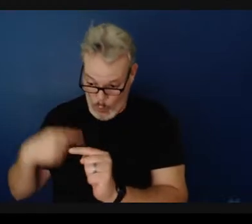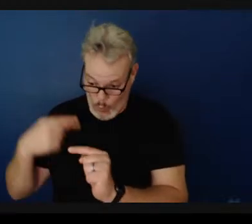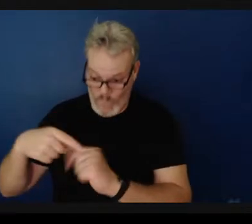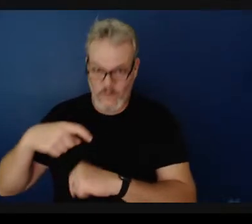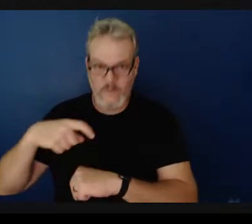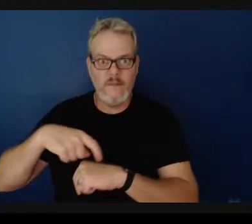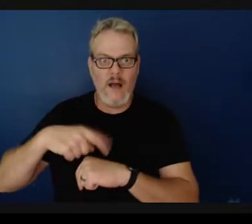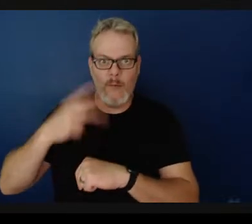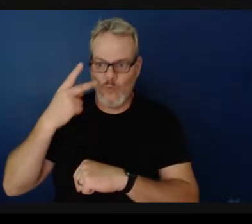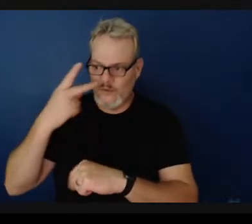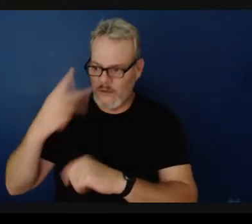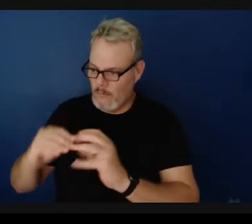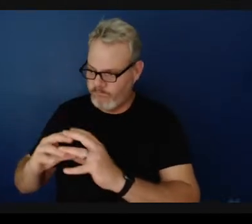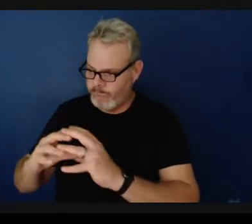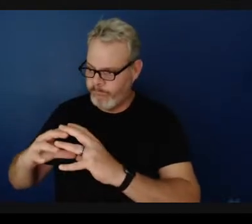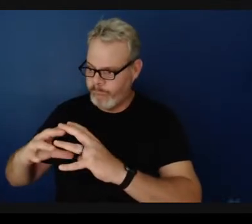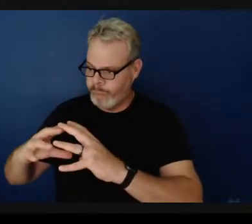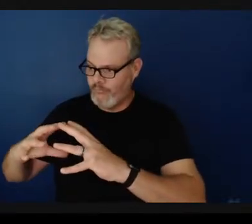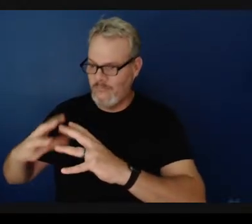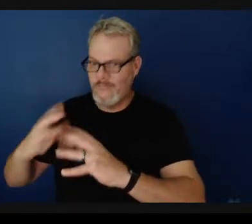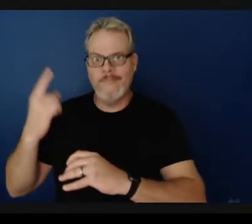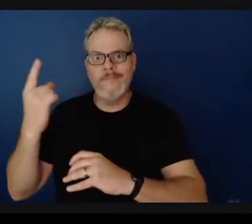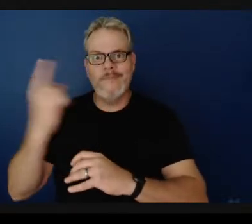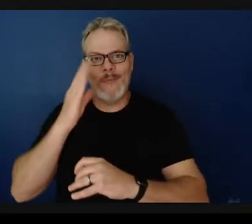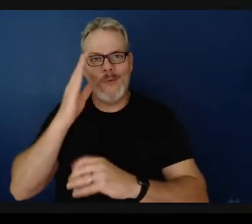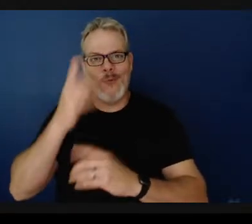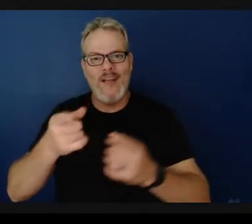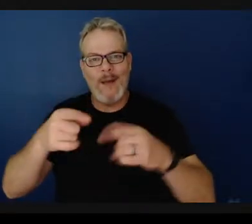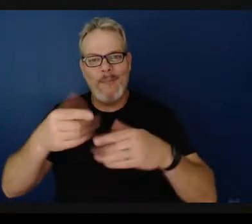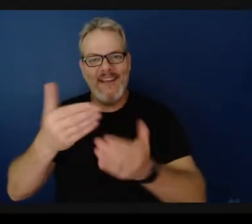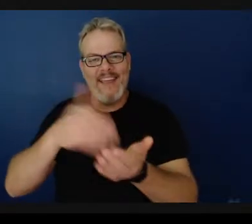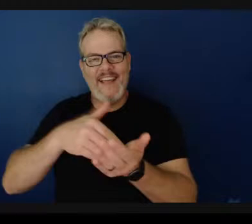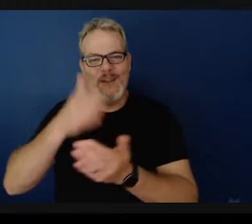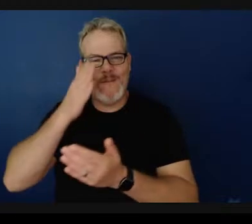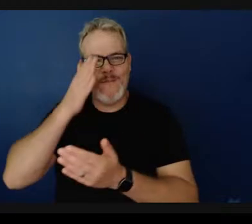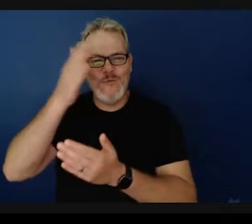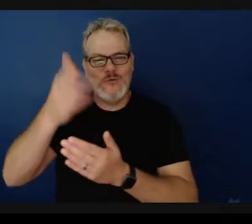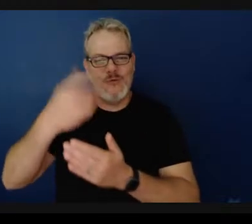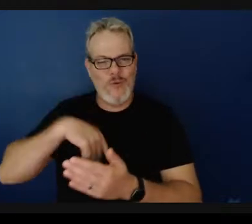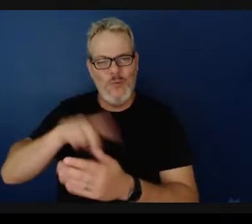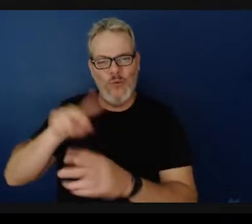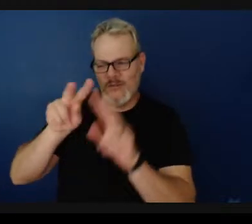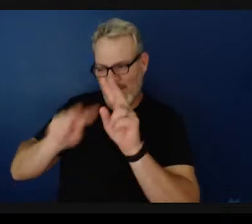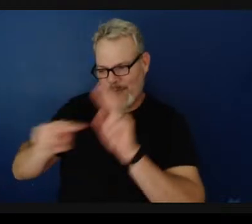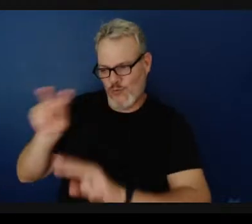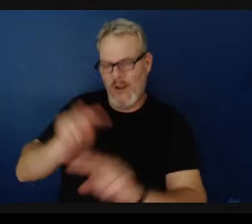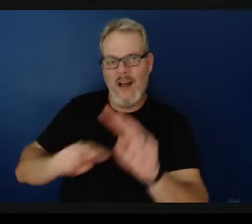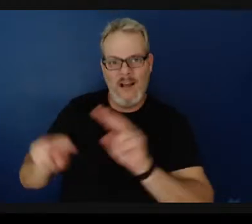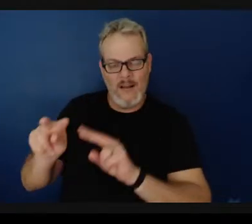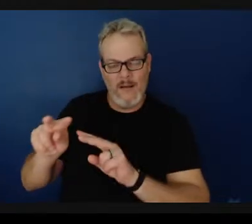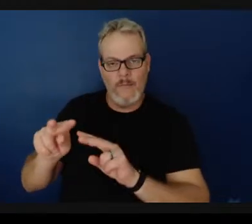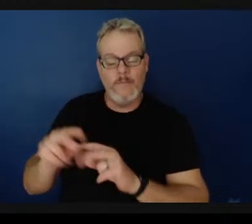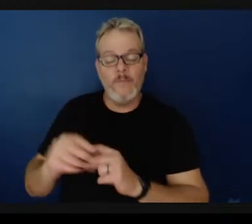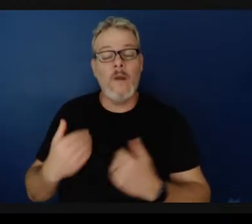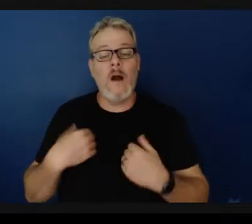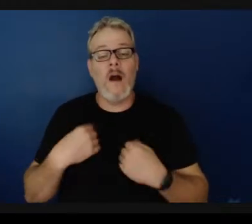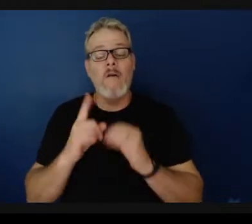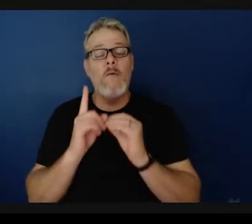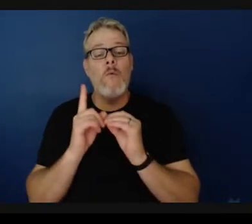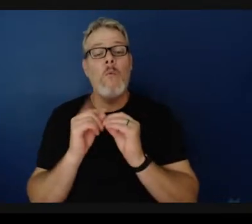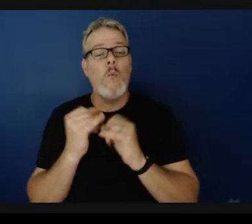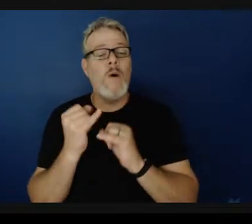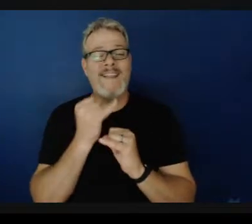keep swelling, and then something will happen again in the future, and that'll be interesting to keep track of there. So we'll have one last video, and this is